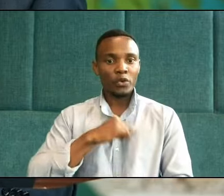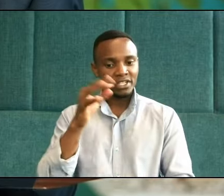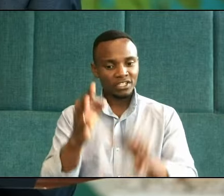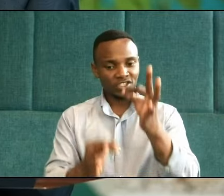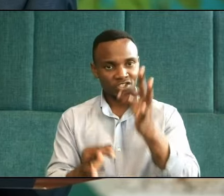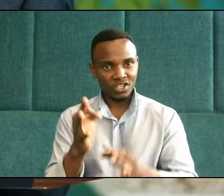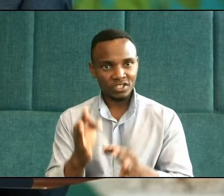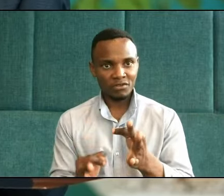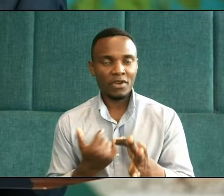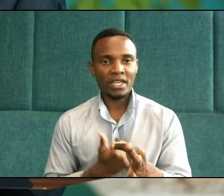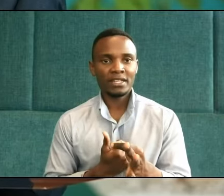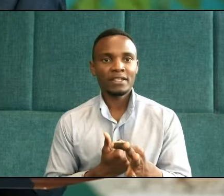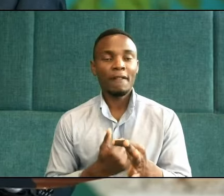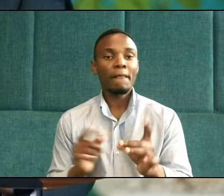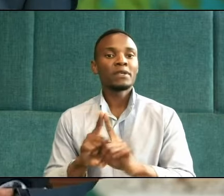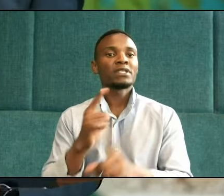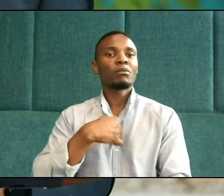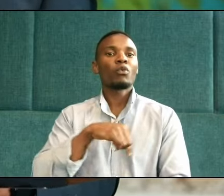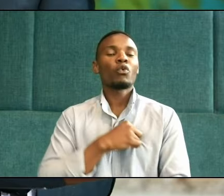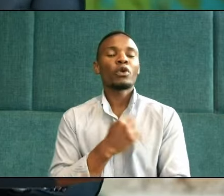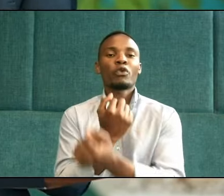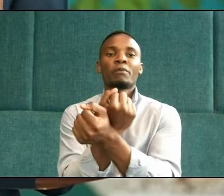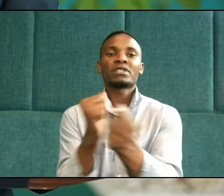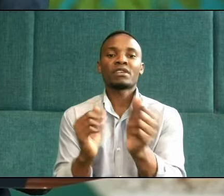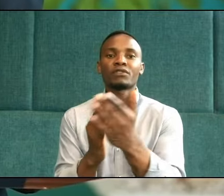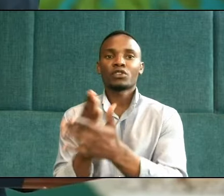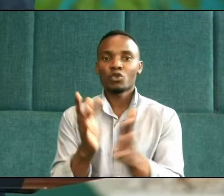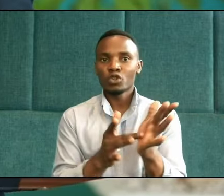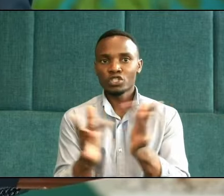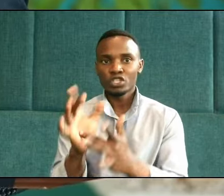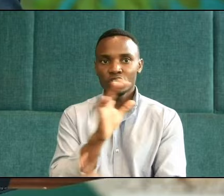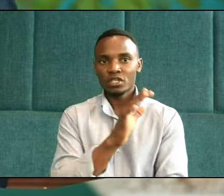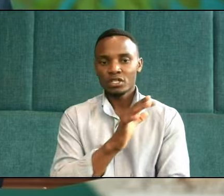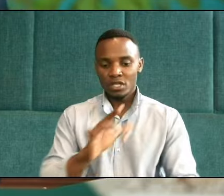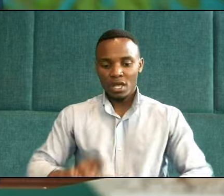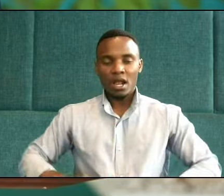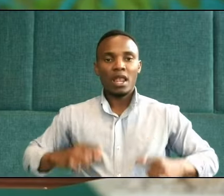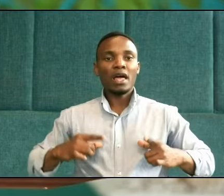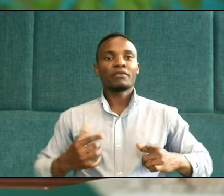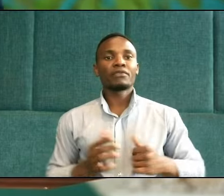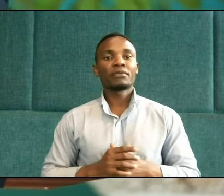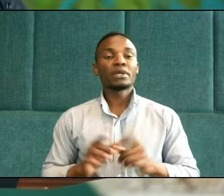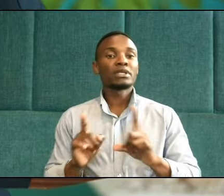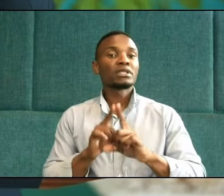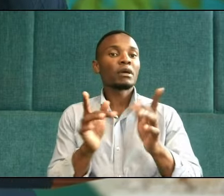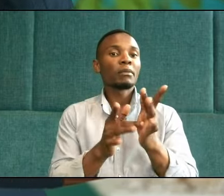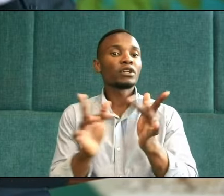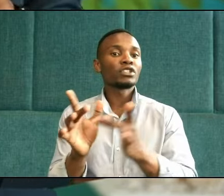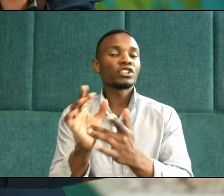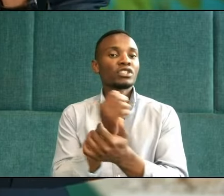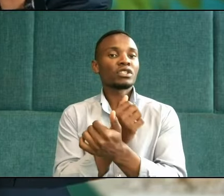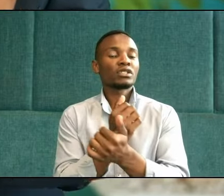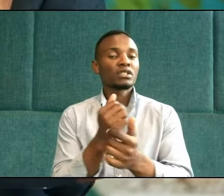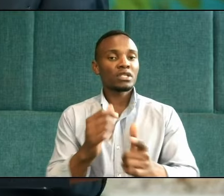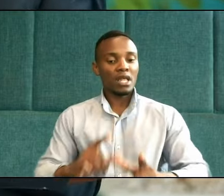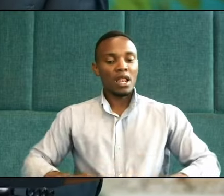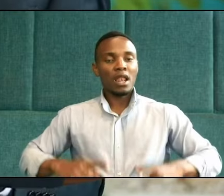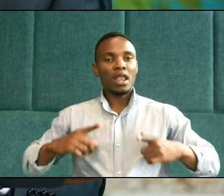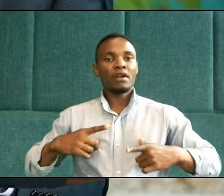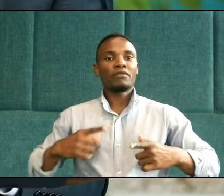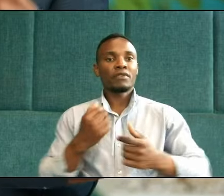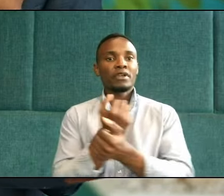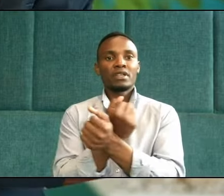justified, we shall be saved through his life. And his life on earth will save us by declaring